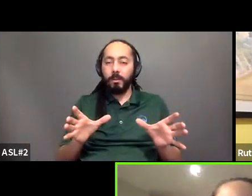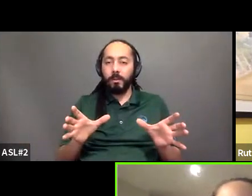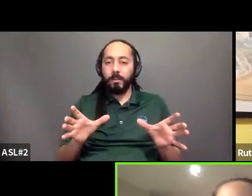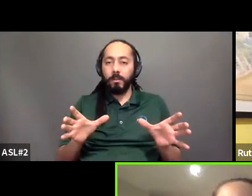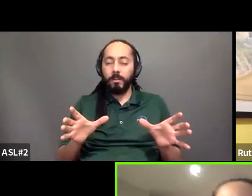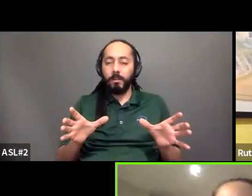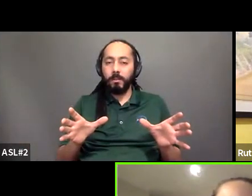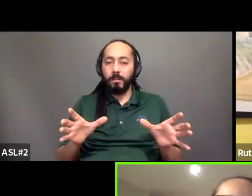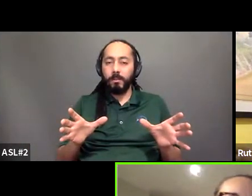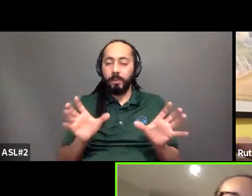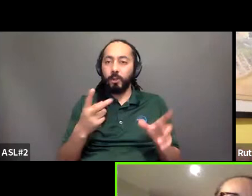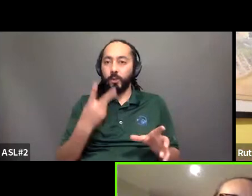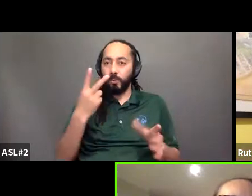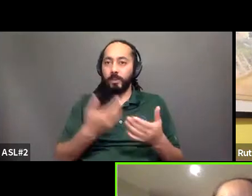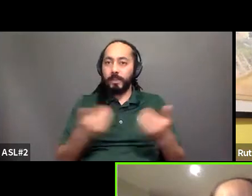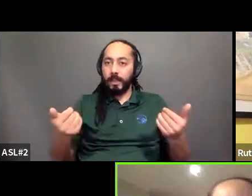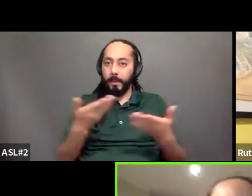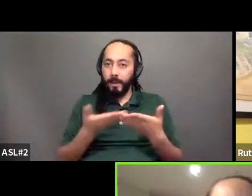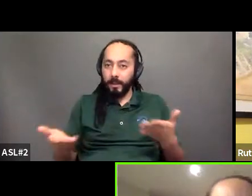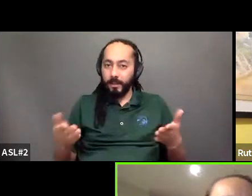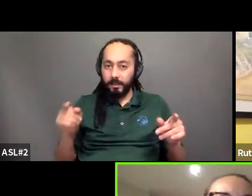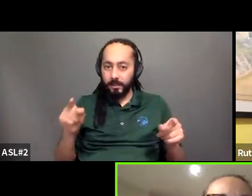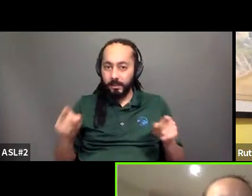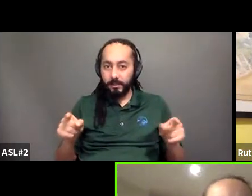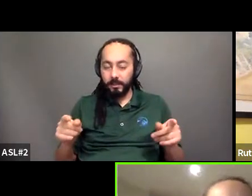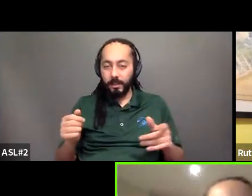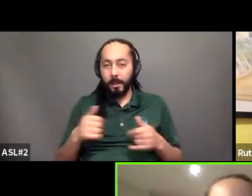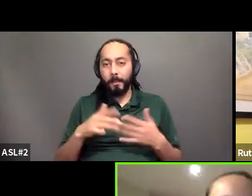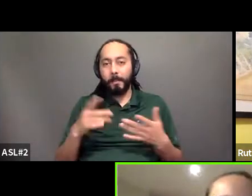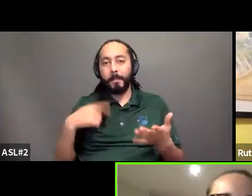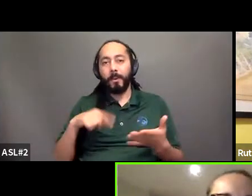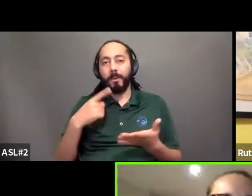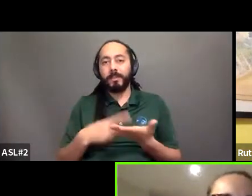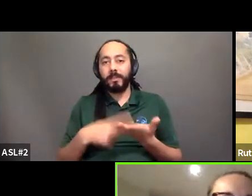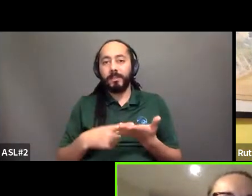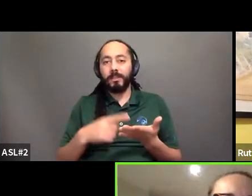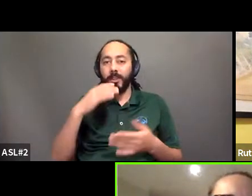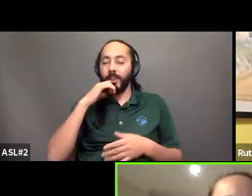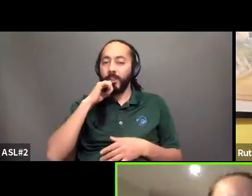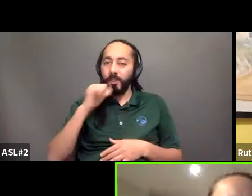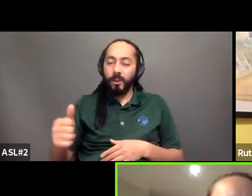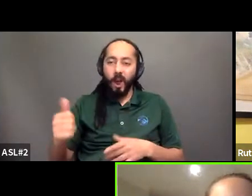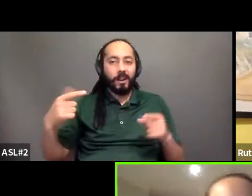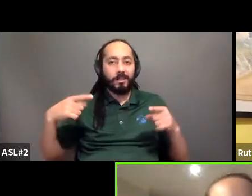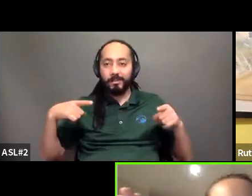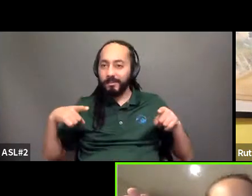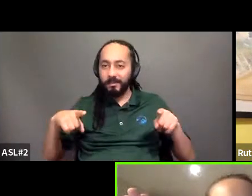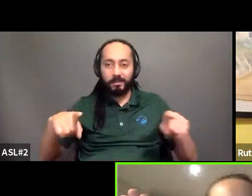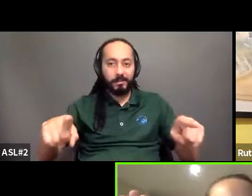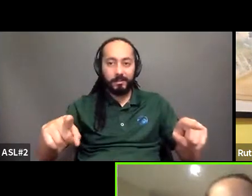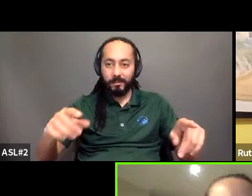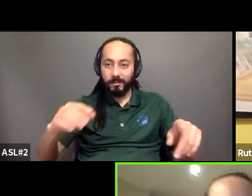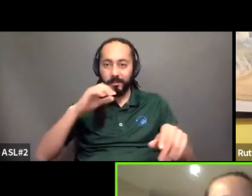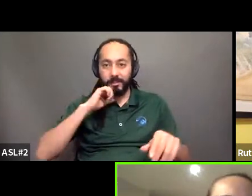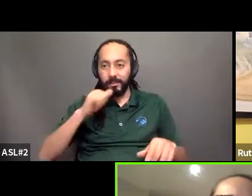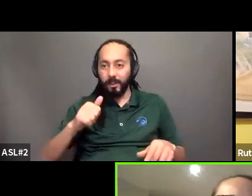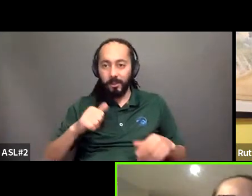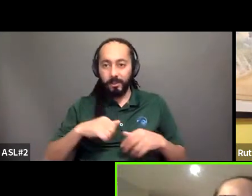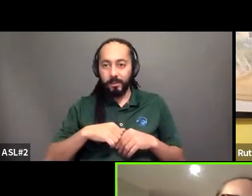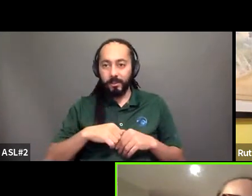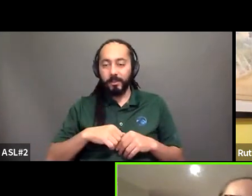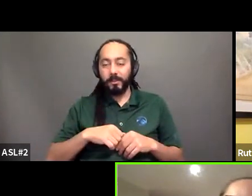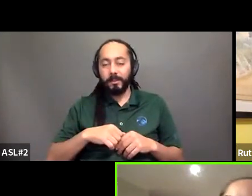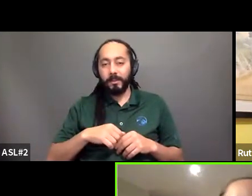were talking about the fact that they're actually not existing parallel running alongside each other,